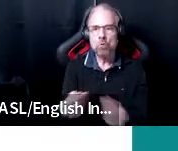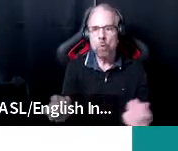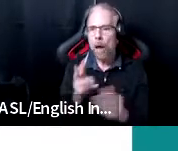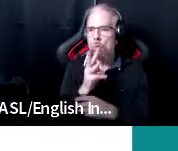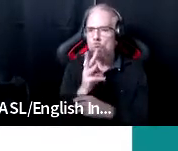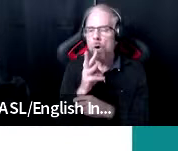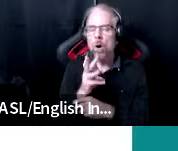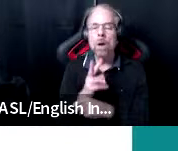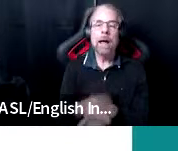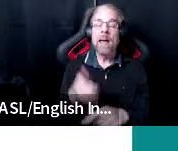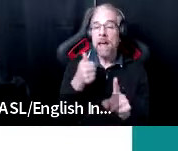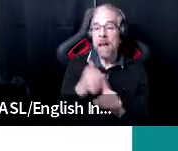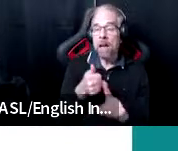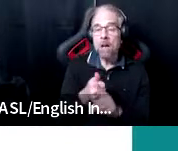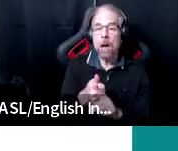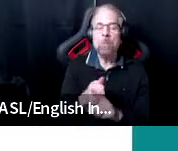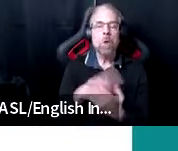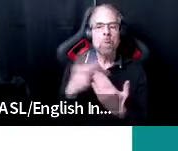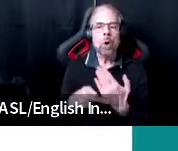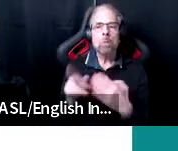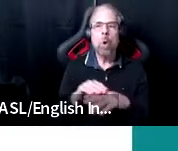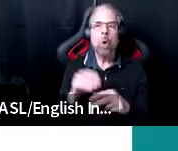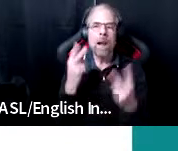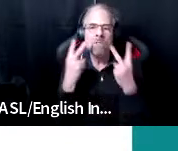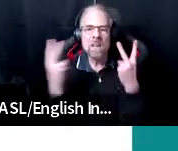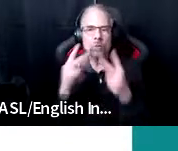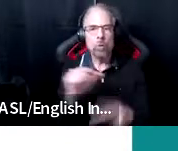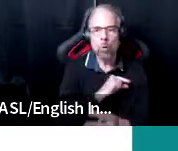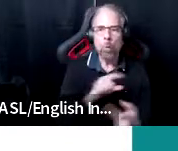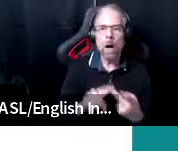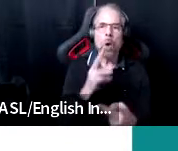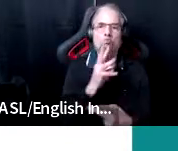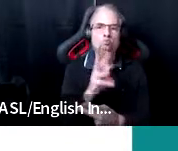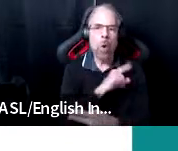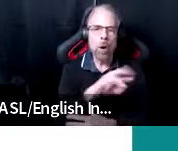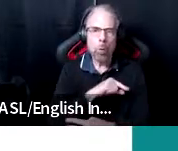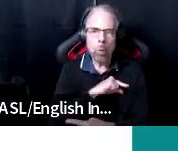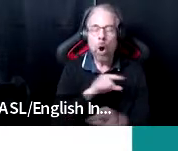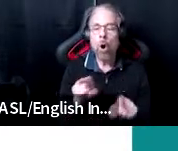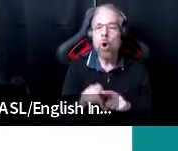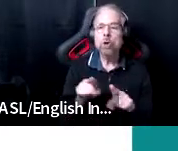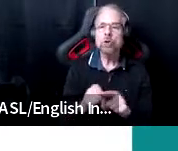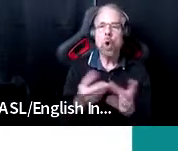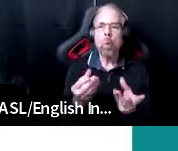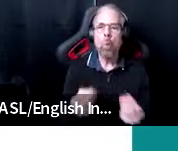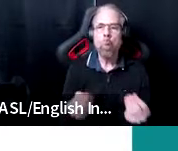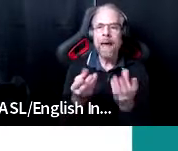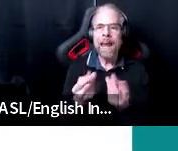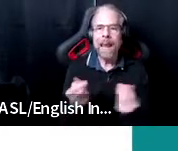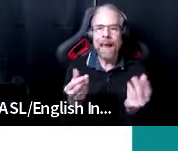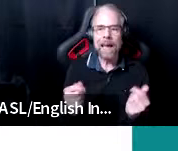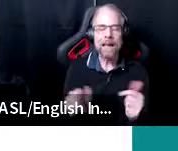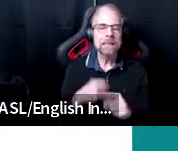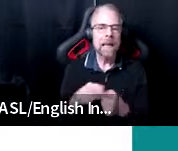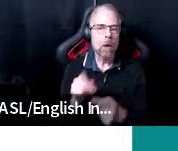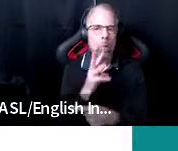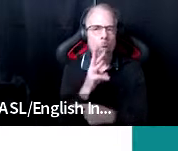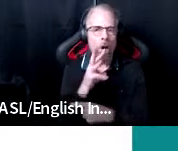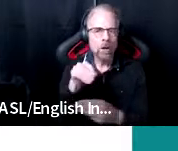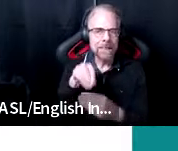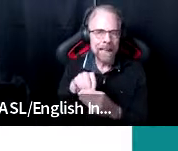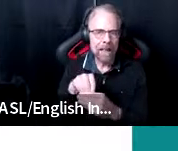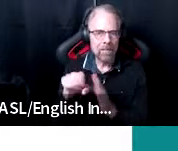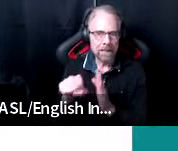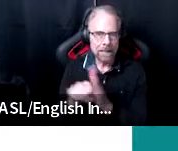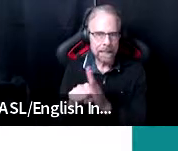of the program on visual quality, water quality, as well as wetlands and waters of the state. And I think